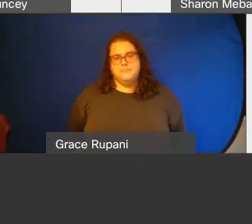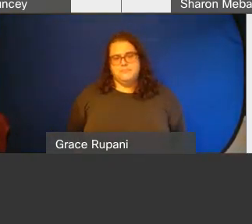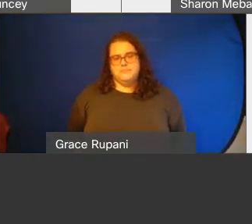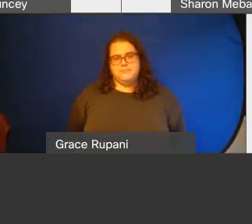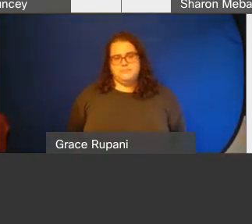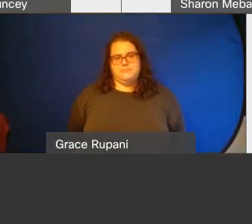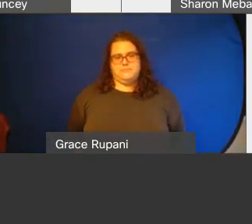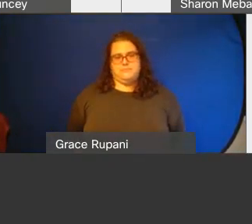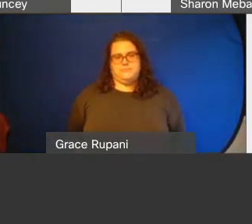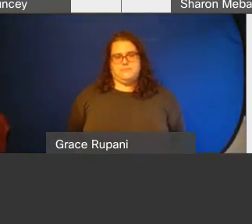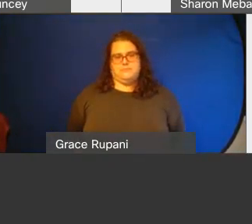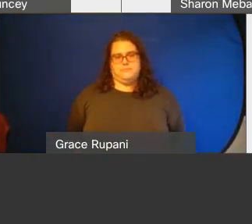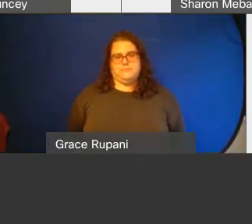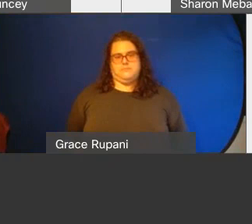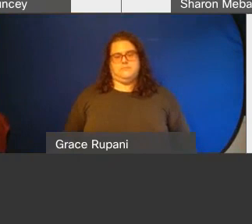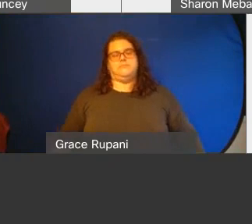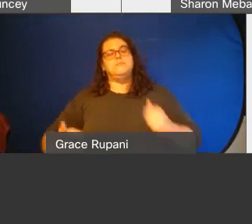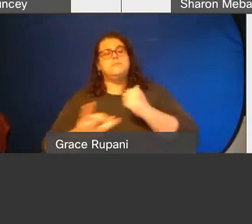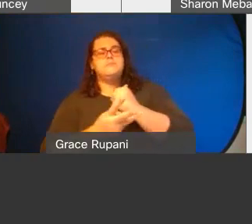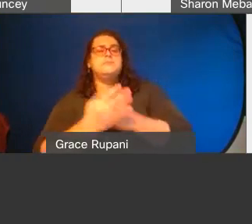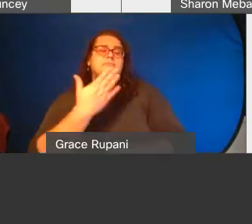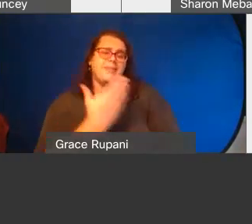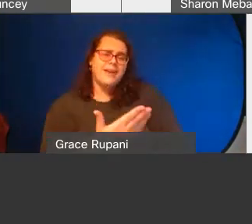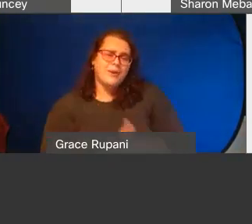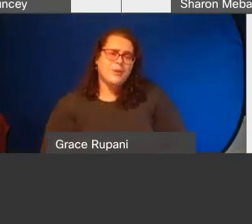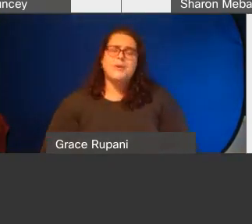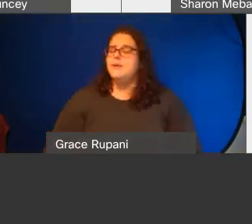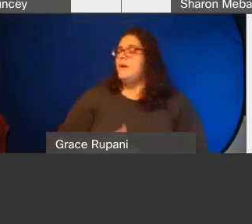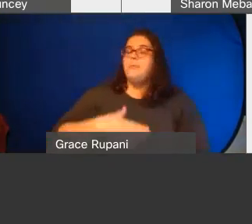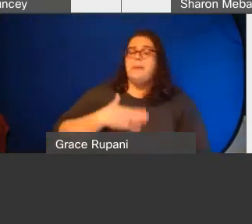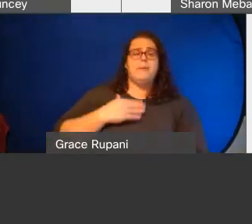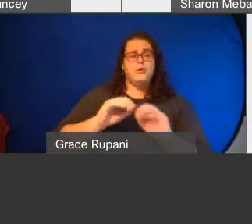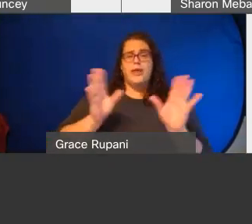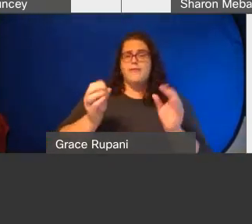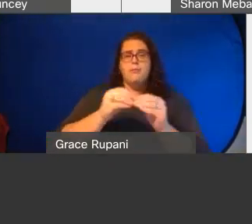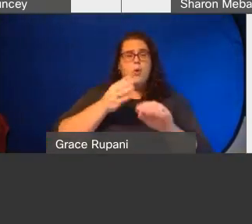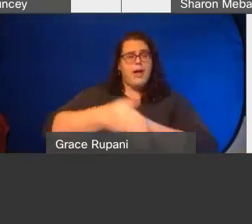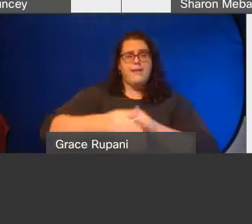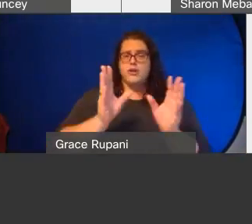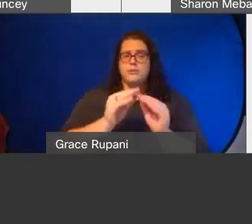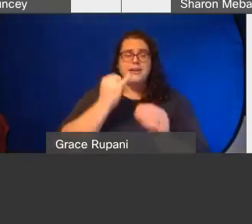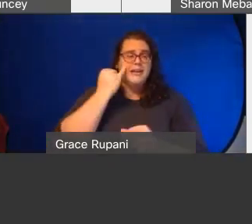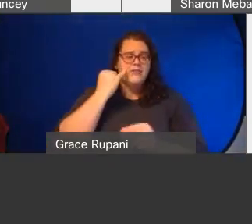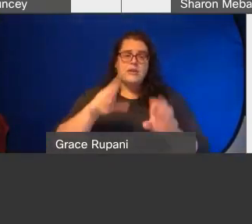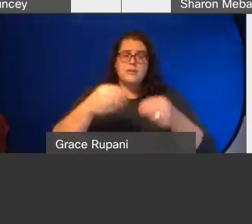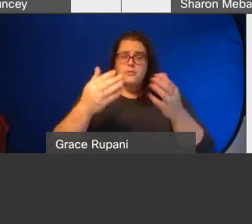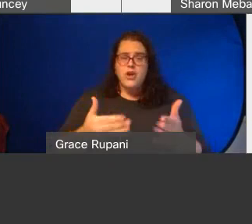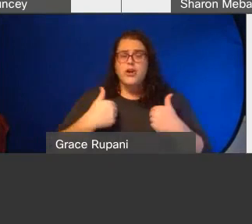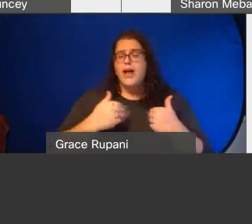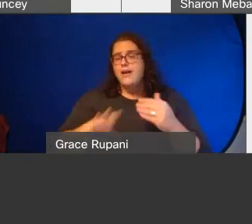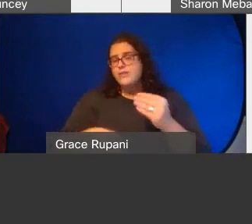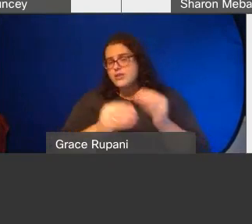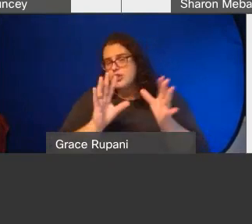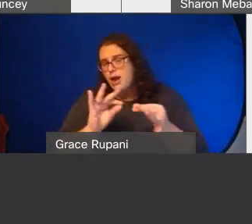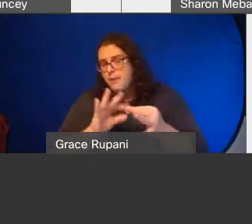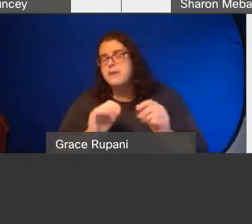Thank you for that. Yeah, and happy to clarify some more offline too, if providers have more additional comments. But Dr.